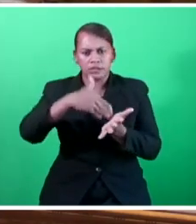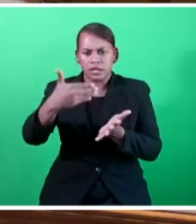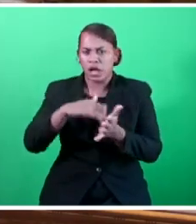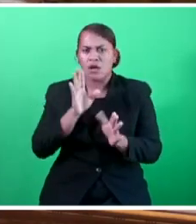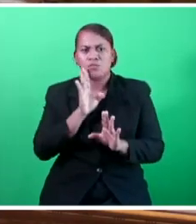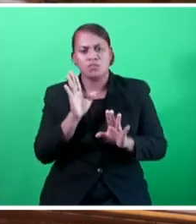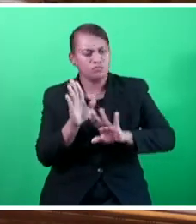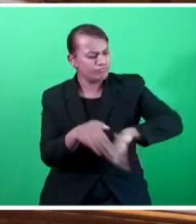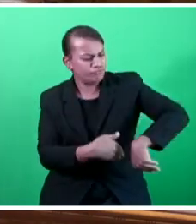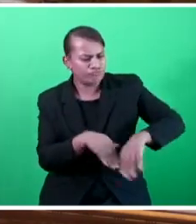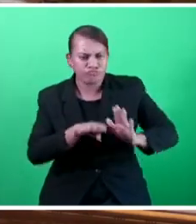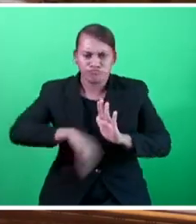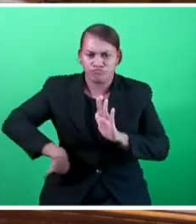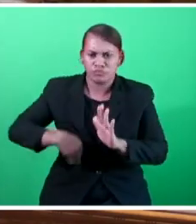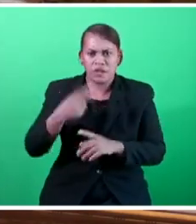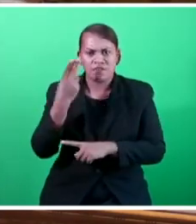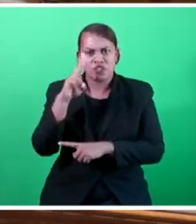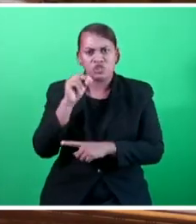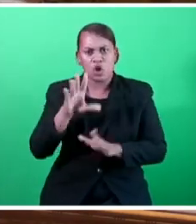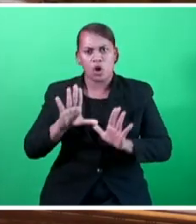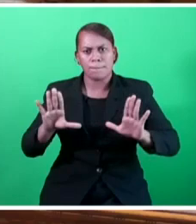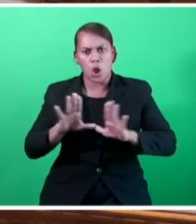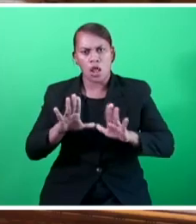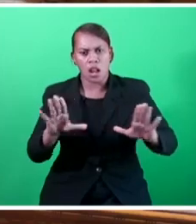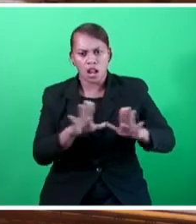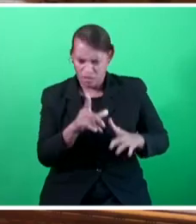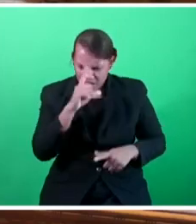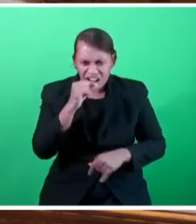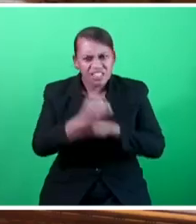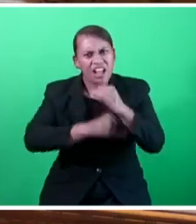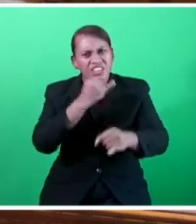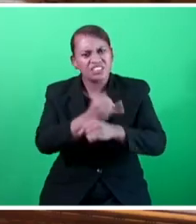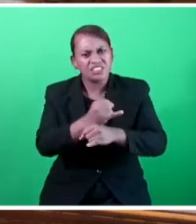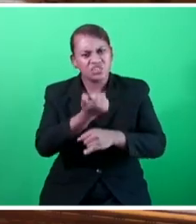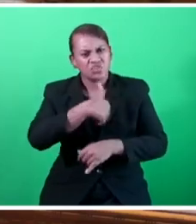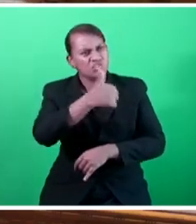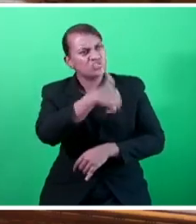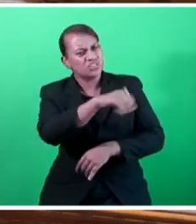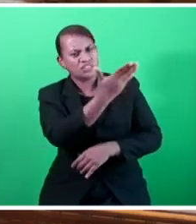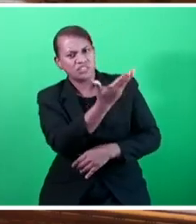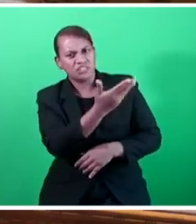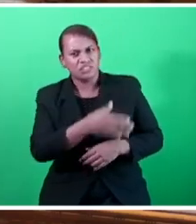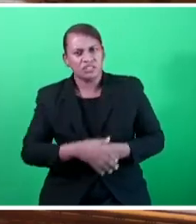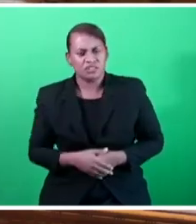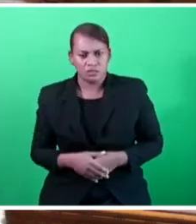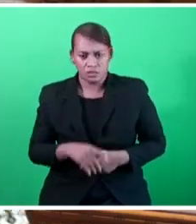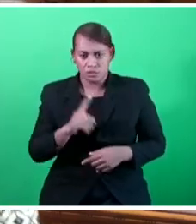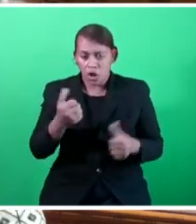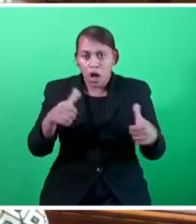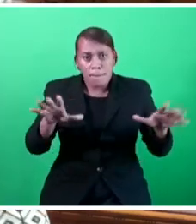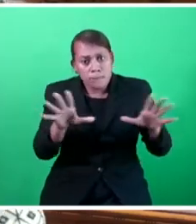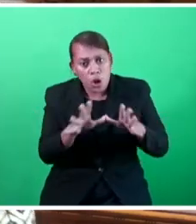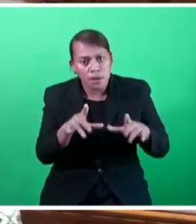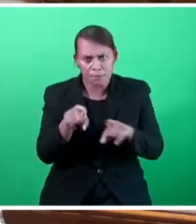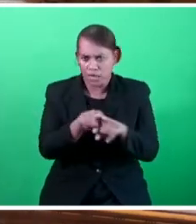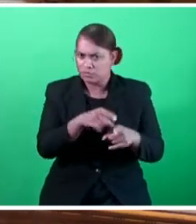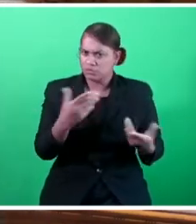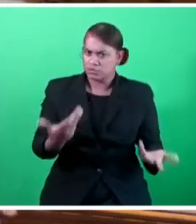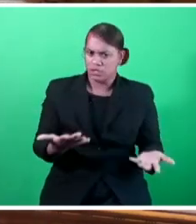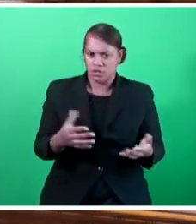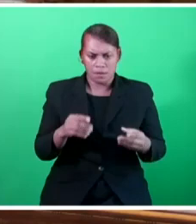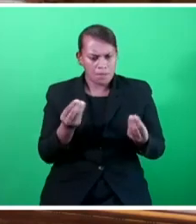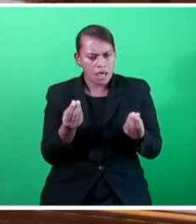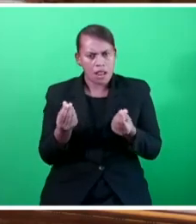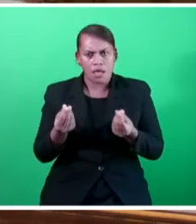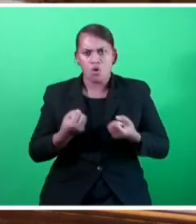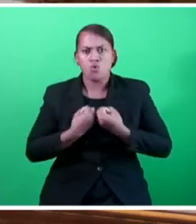To implement such a ban would be to throw money straight down the drain, or to delay a